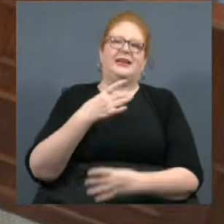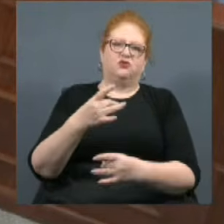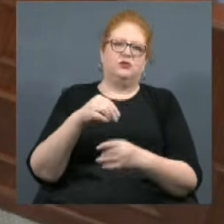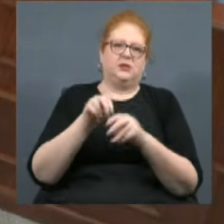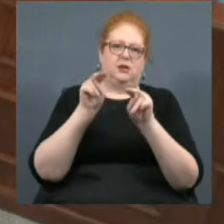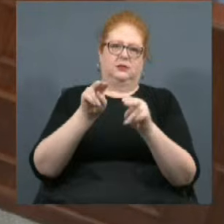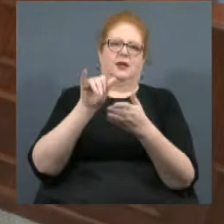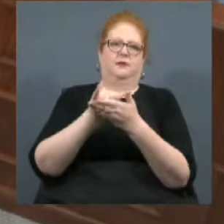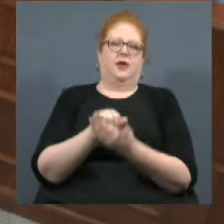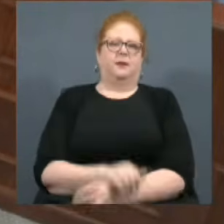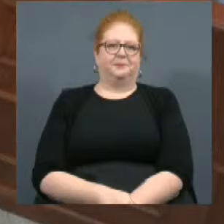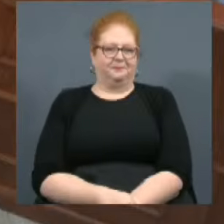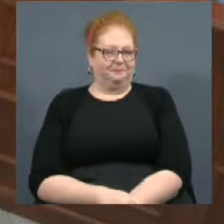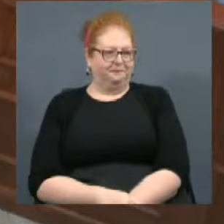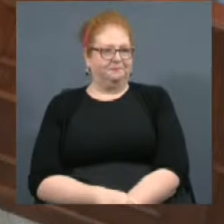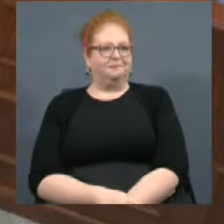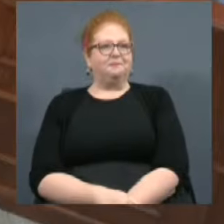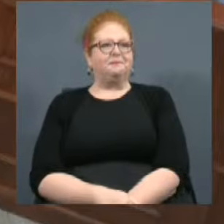ma'am.